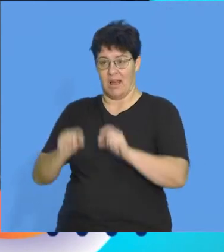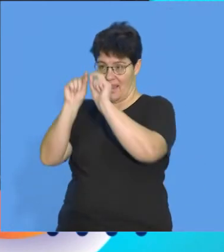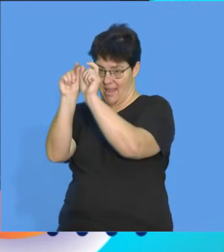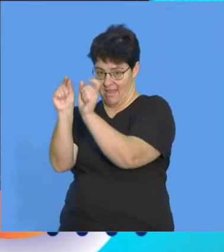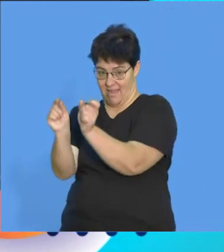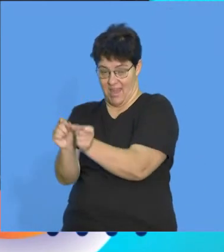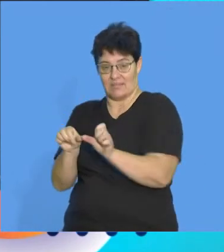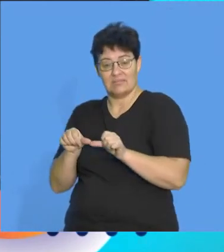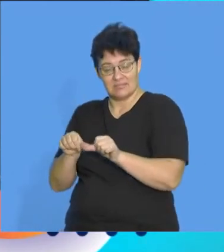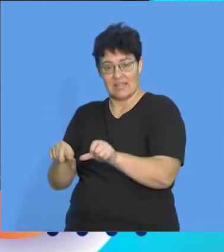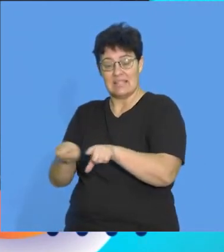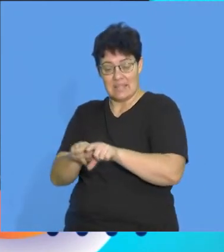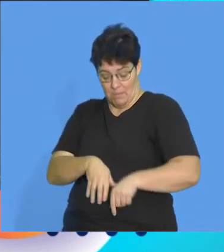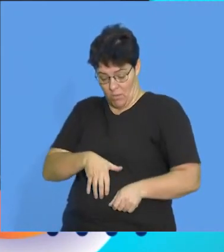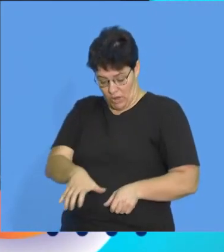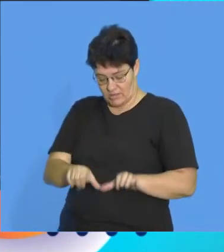as pregnancy.